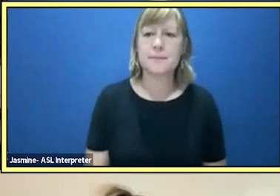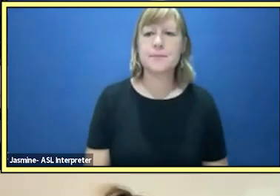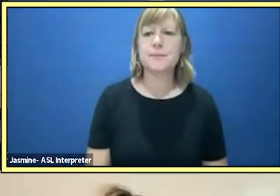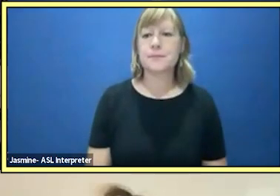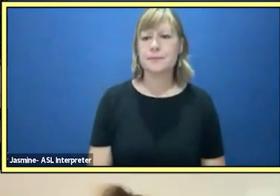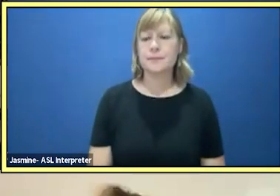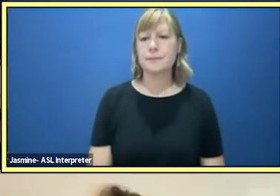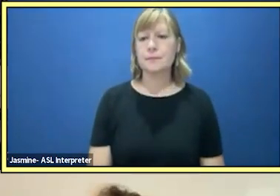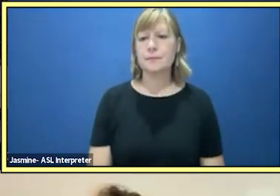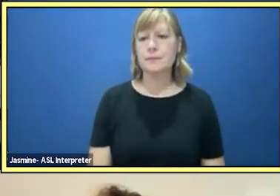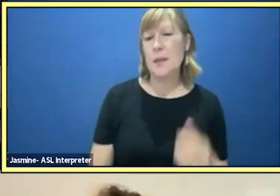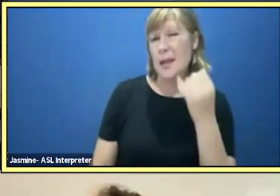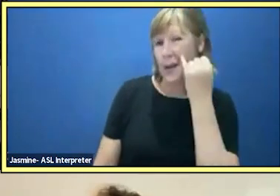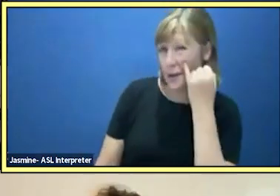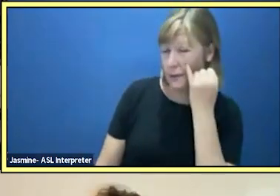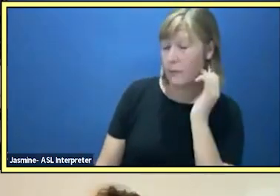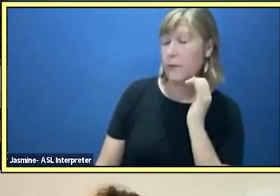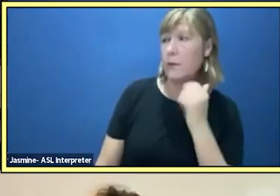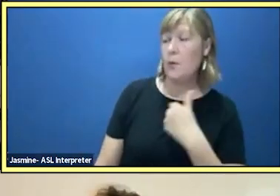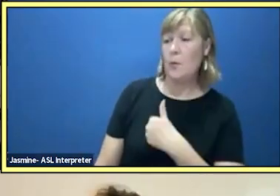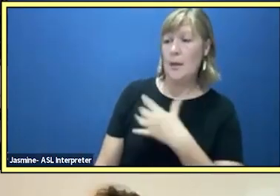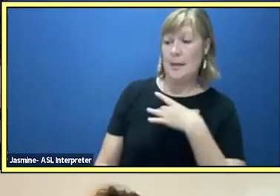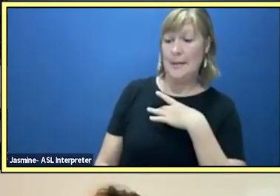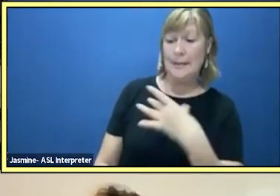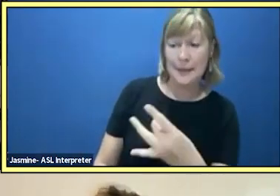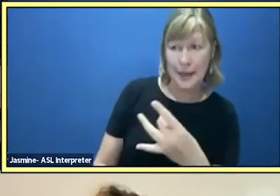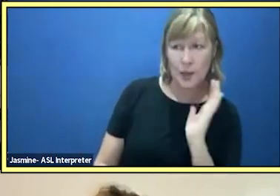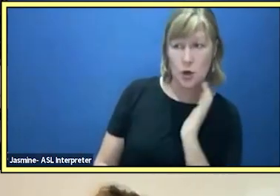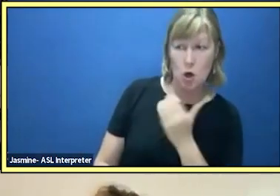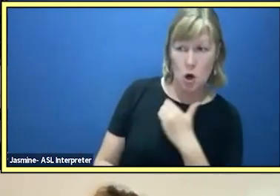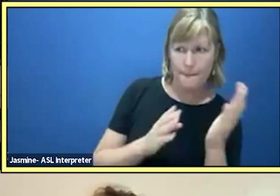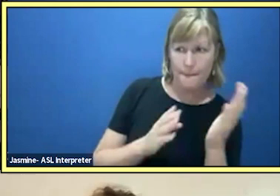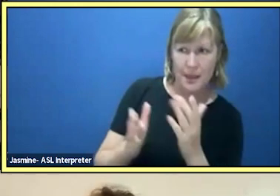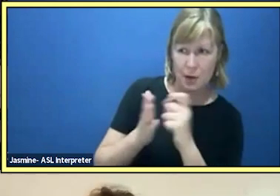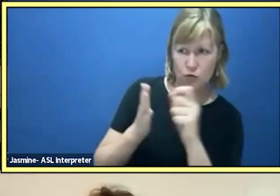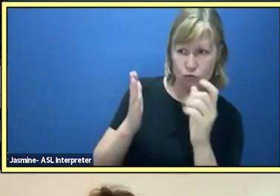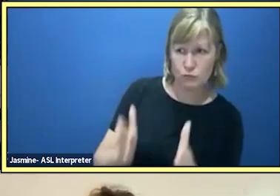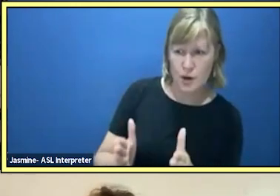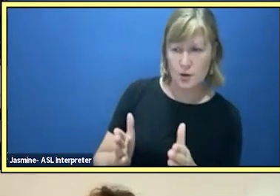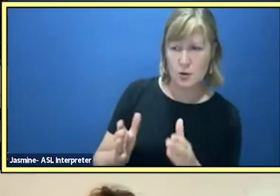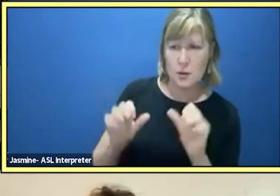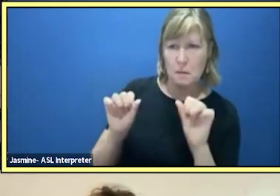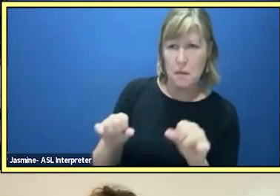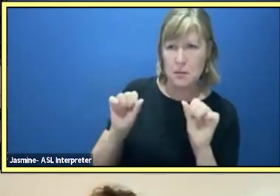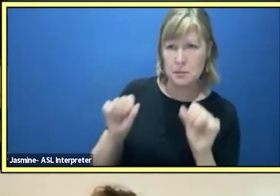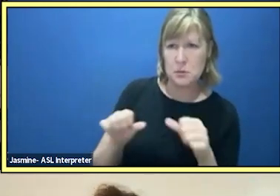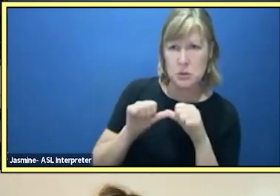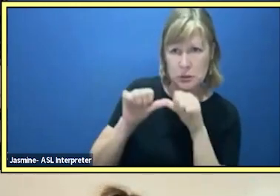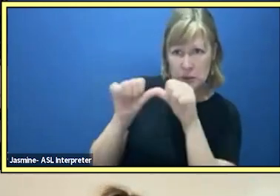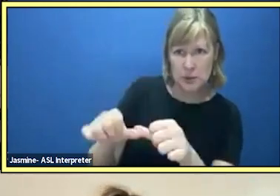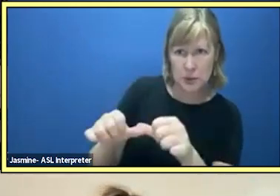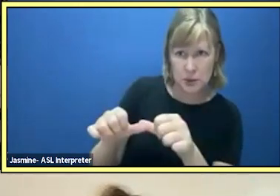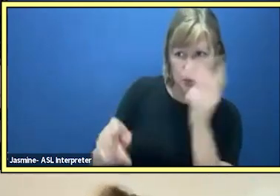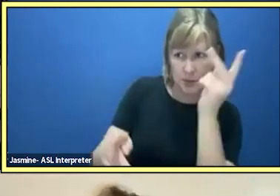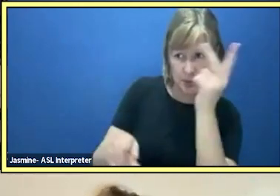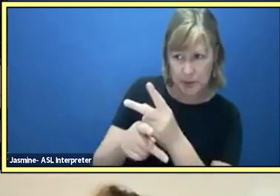with, is there a way to somehow continue with that person? So there is a way. So if